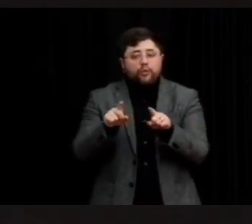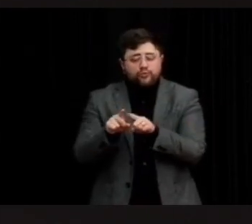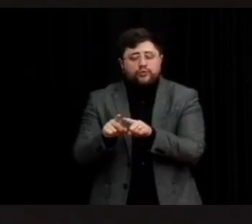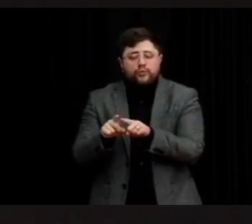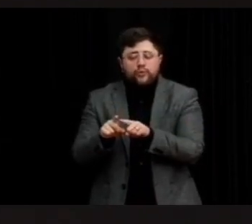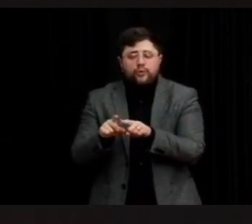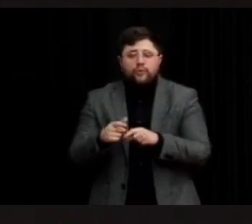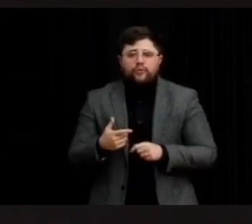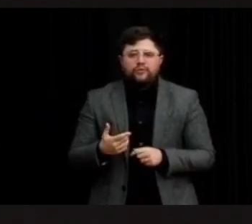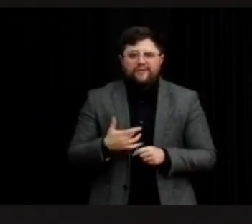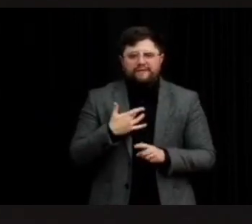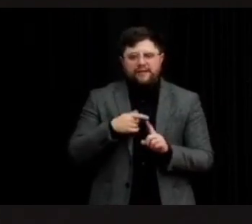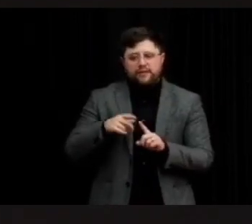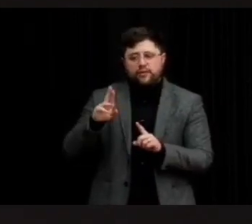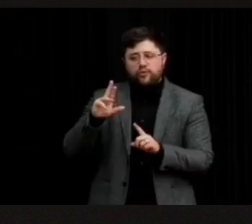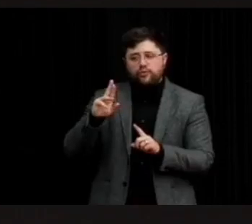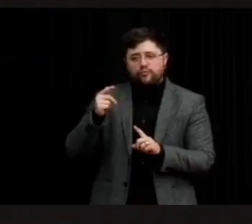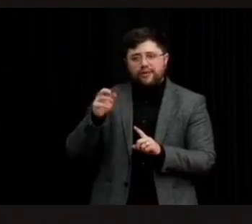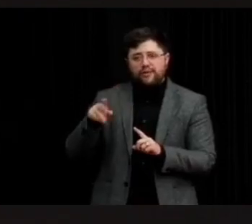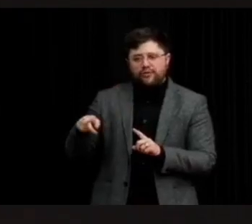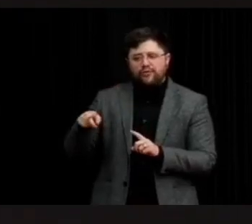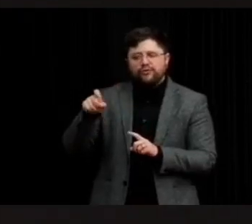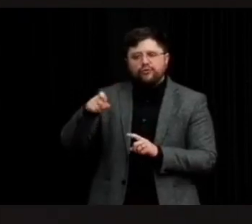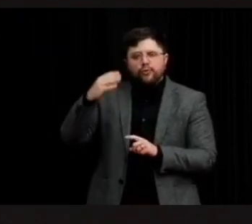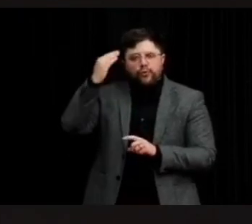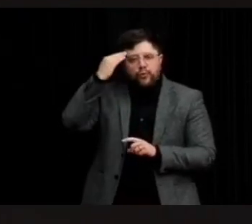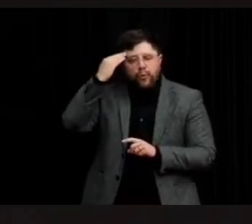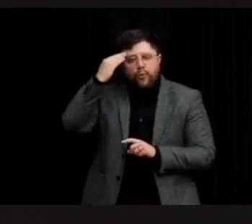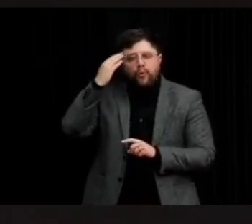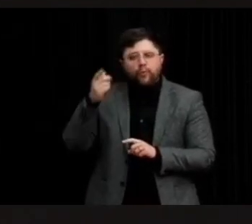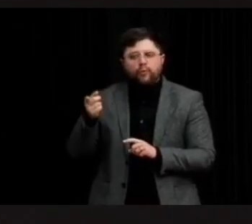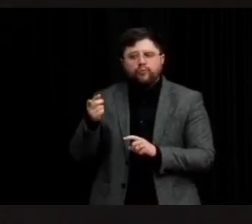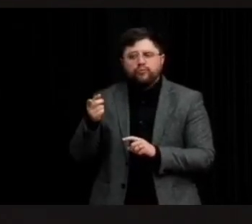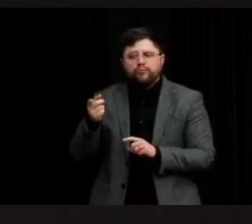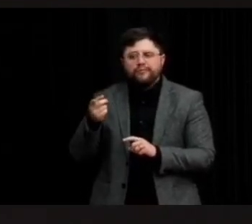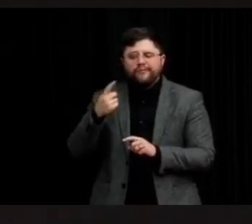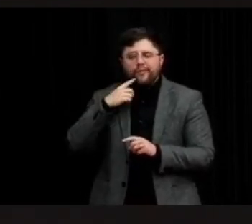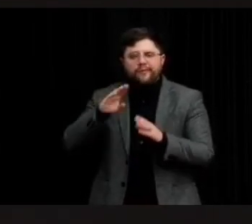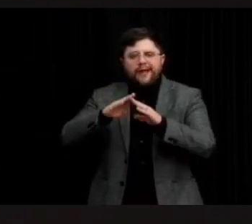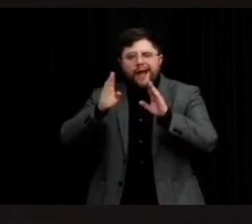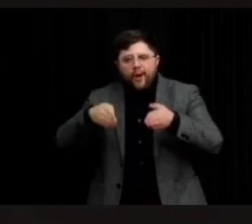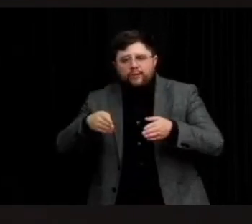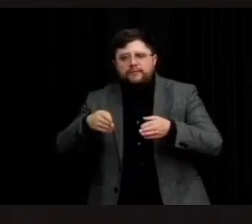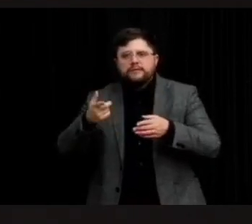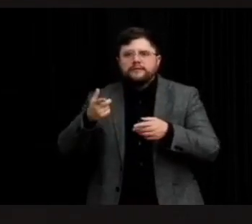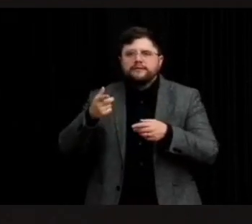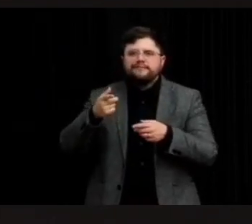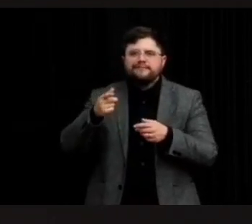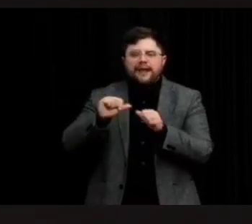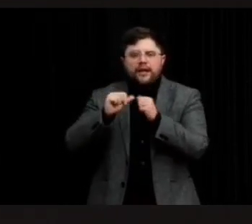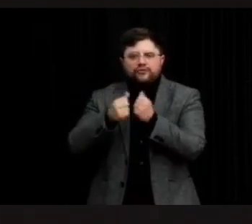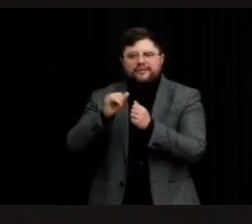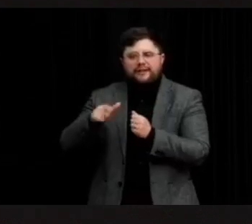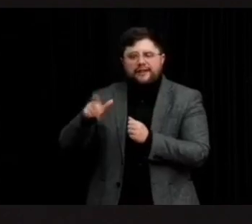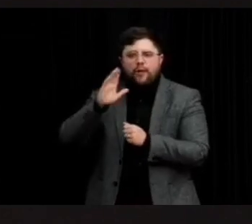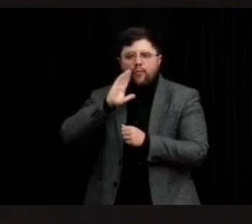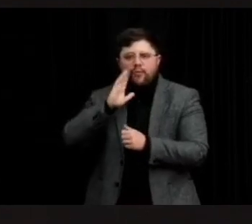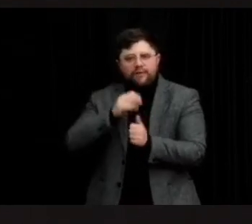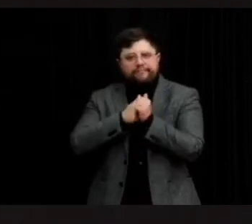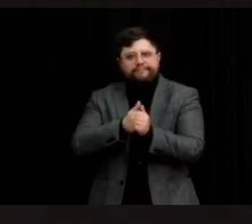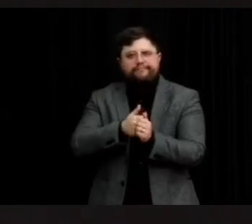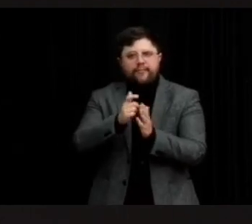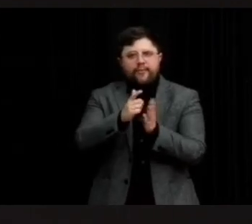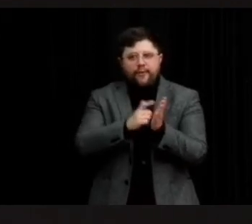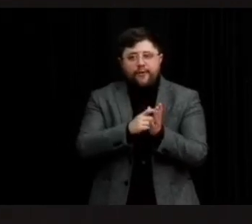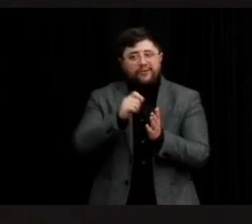that our realtor members know, are familiar with the fair housing enforcement agencies in their communities and neighborhoods, so